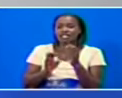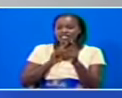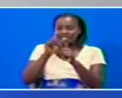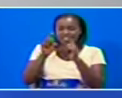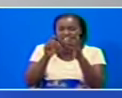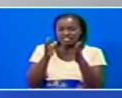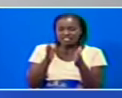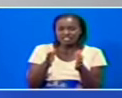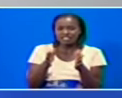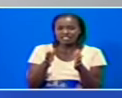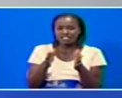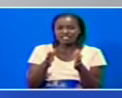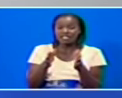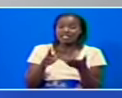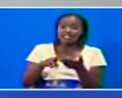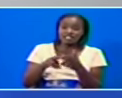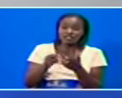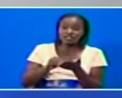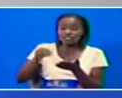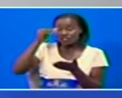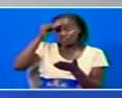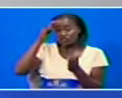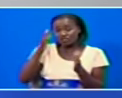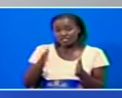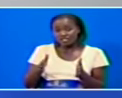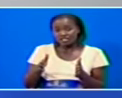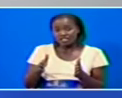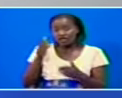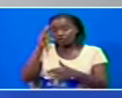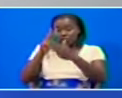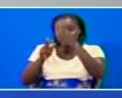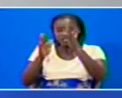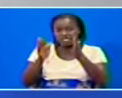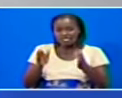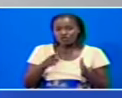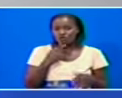the emeritus, students, the professors